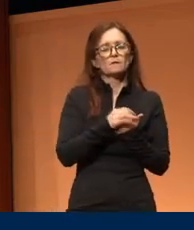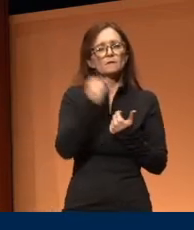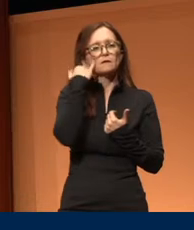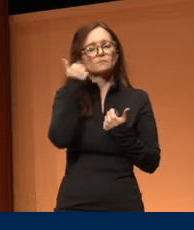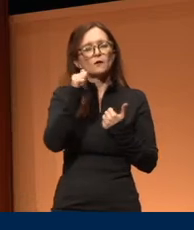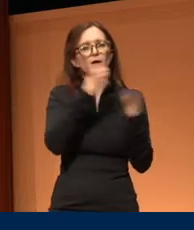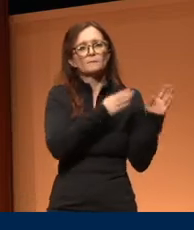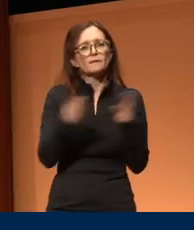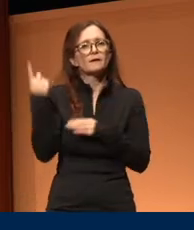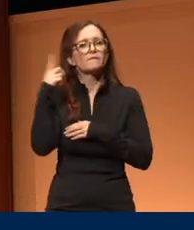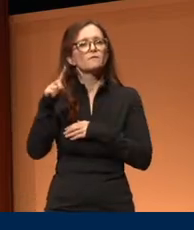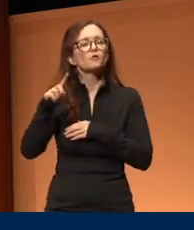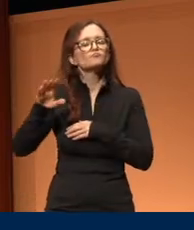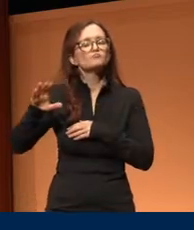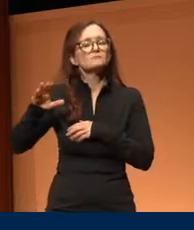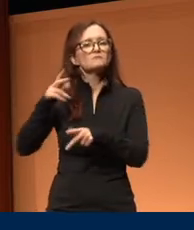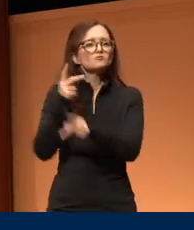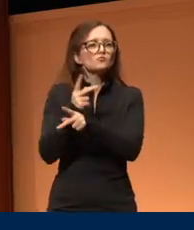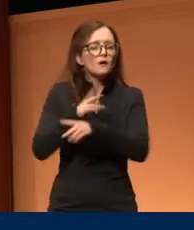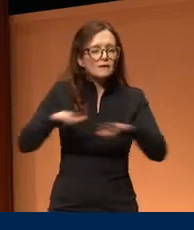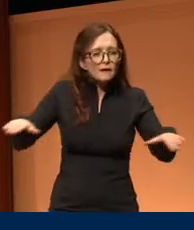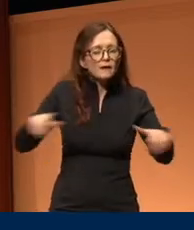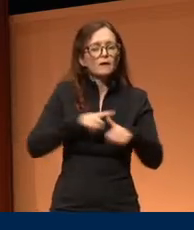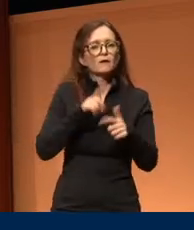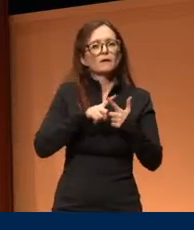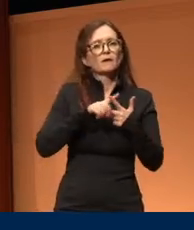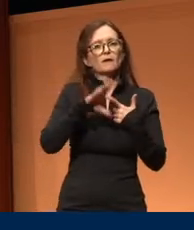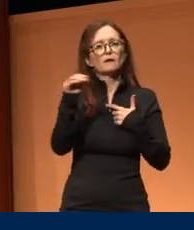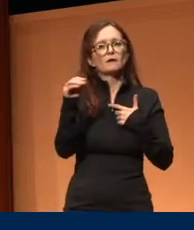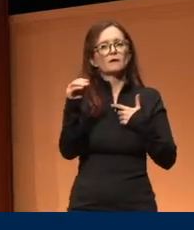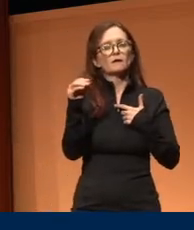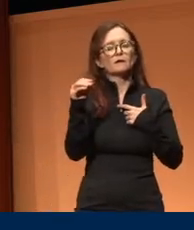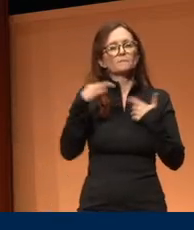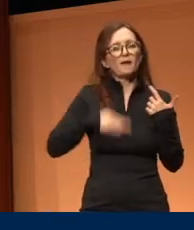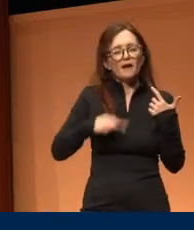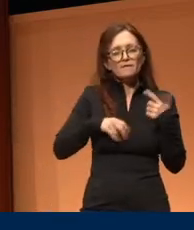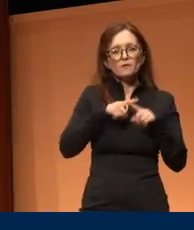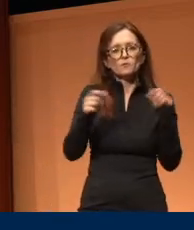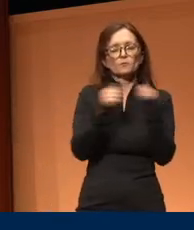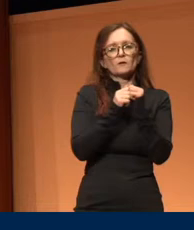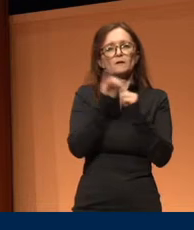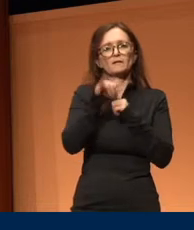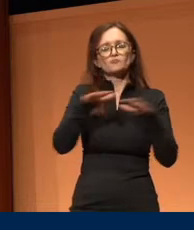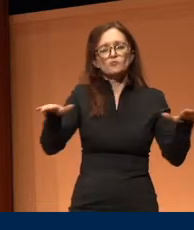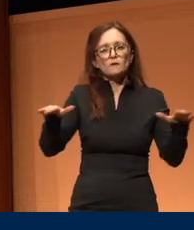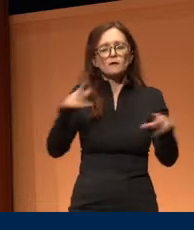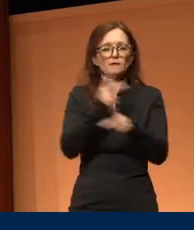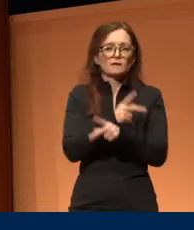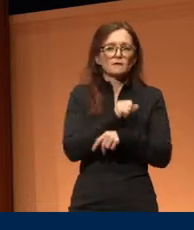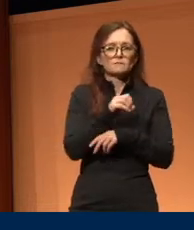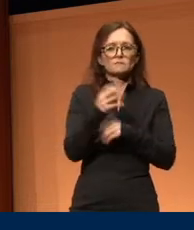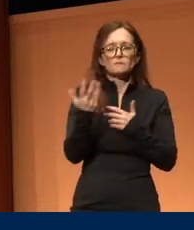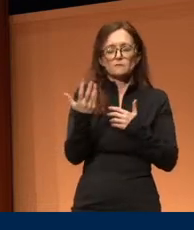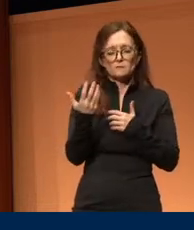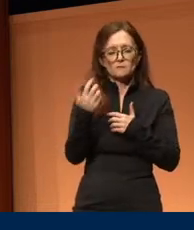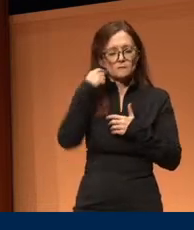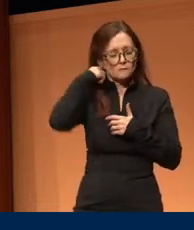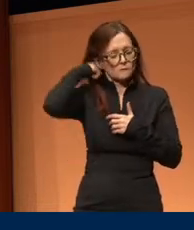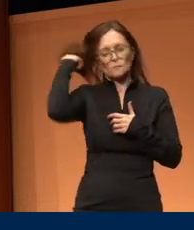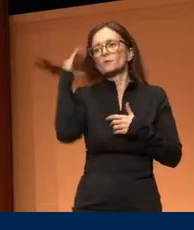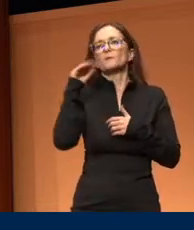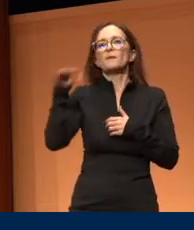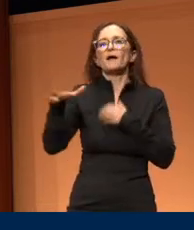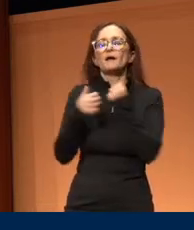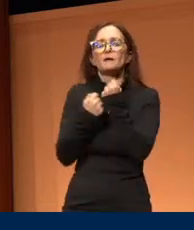plan for childcare, things like that. So mistake that were made, in my view, is that for childcare, the CESE, for example, reimbursed